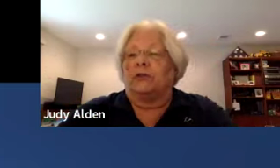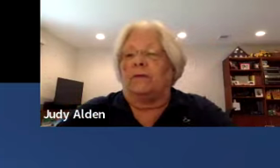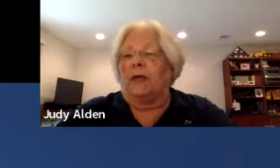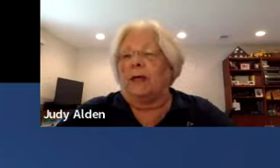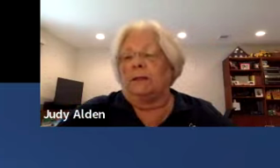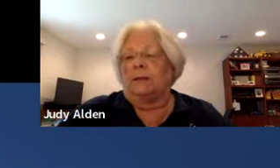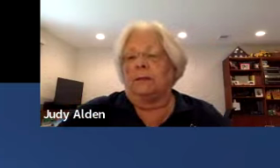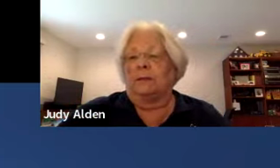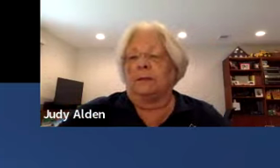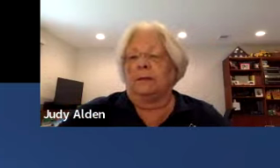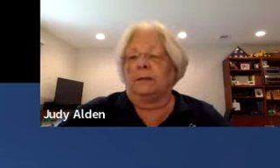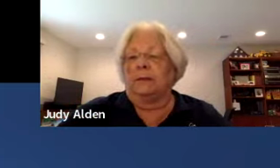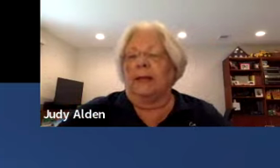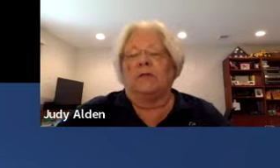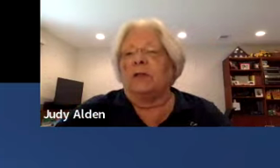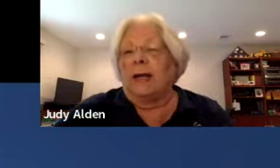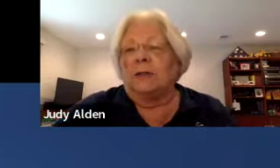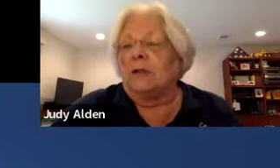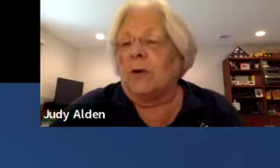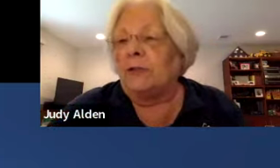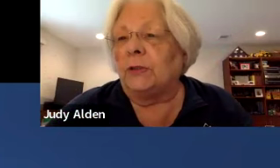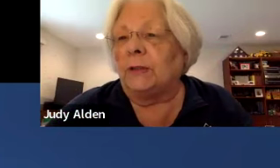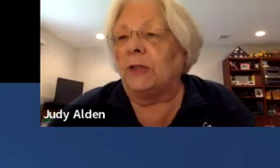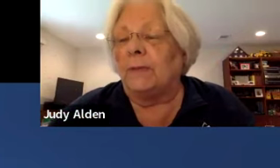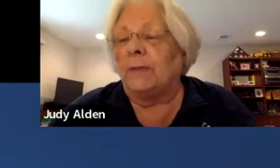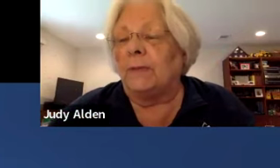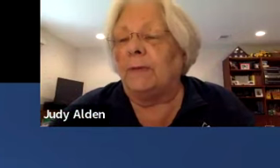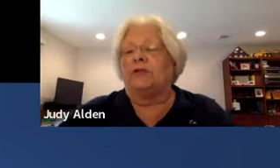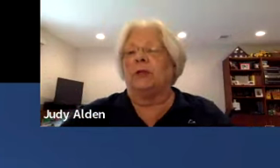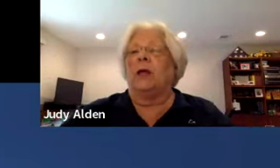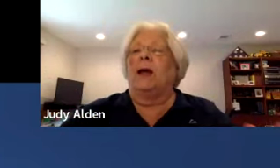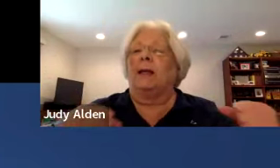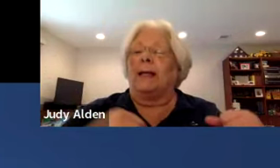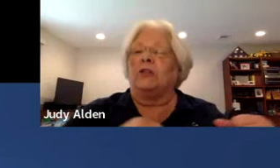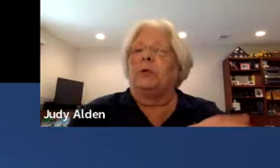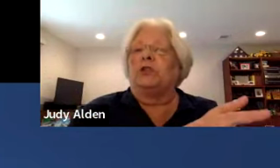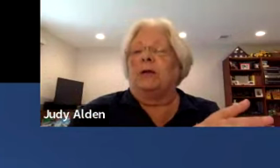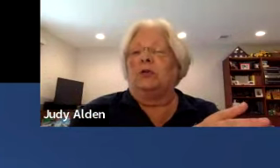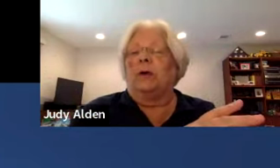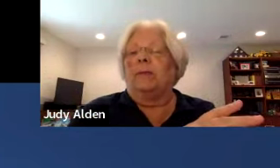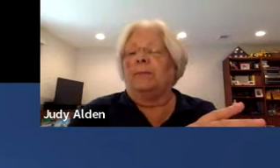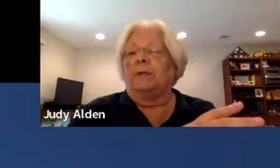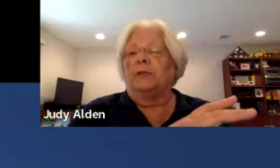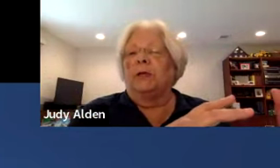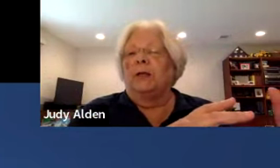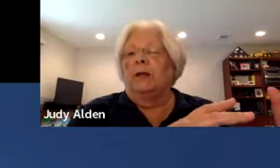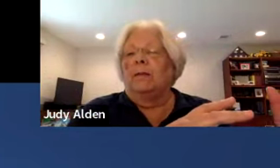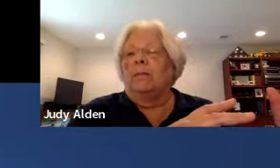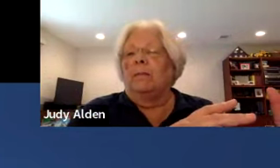progress to achieve that. And it's a very tactical question, because some of this information I'd like to push out to our